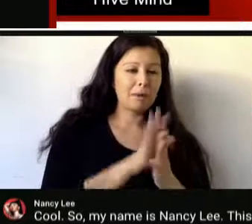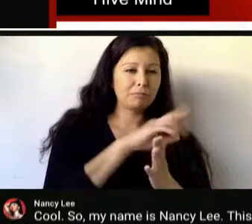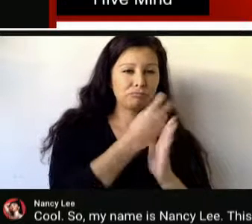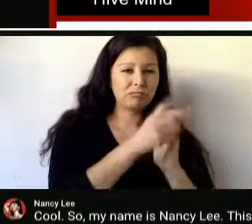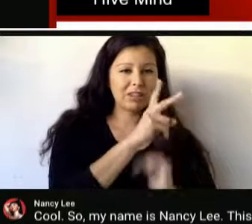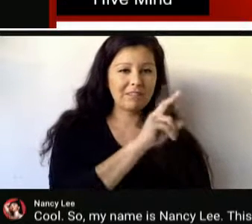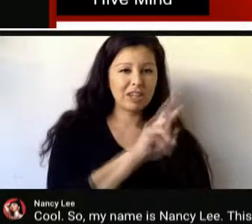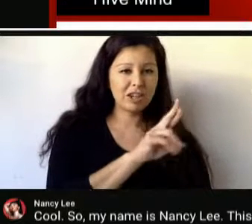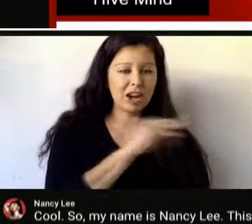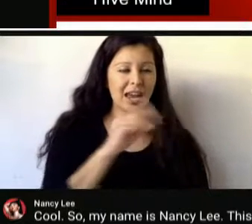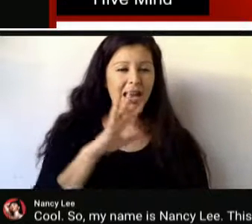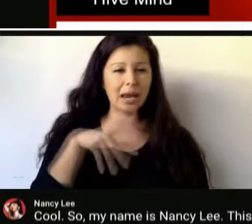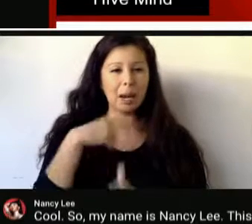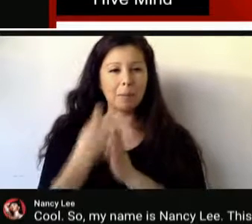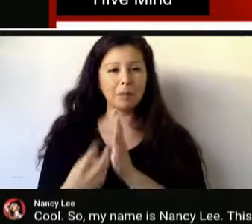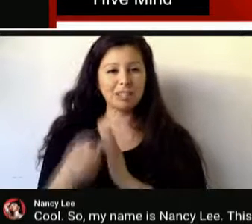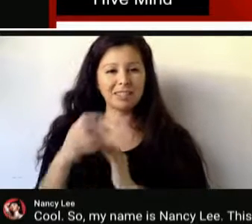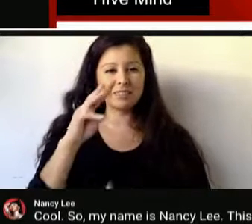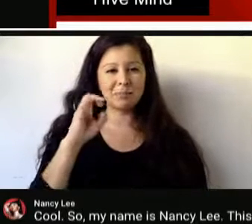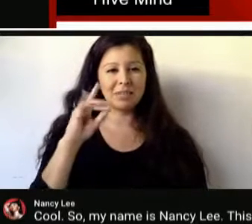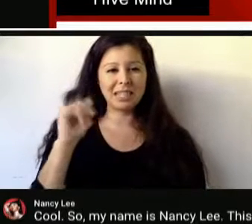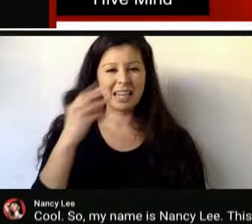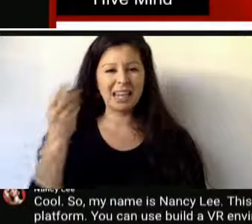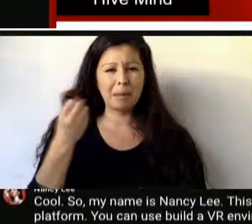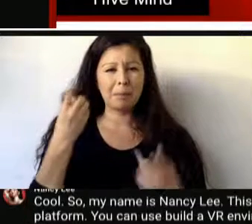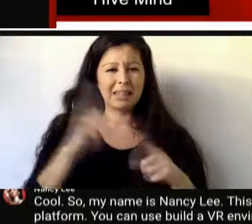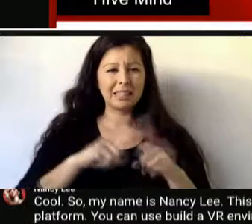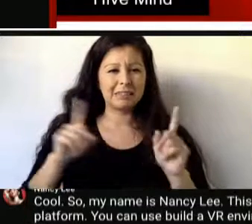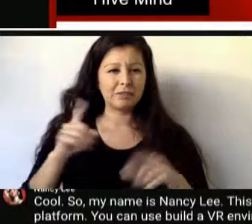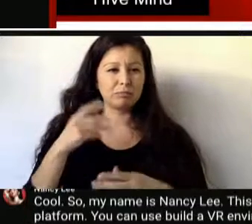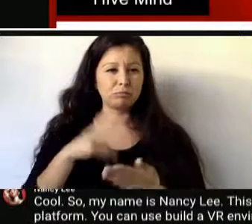like immersive media and the various projects